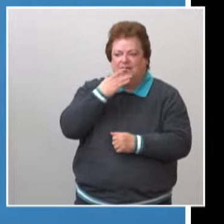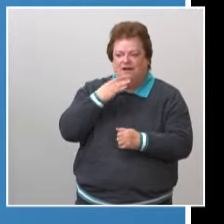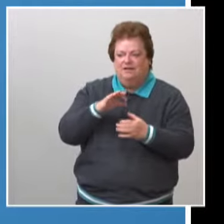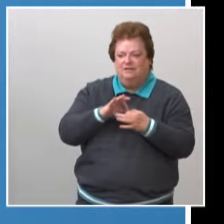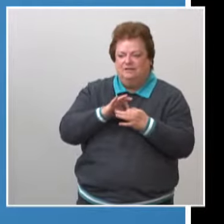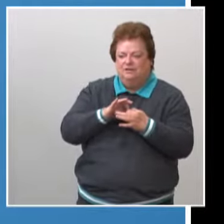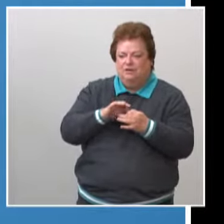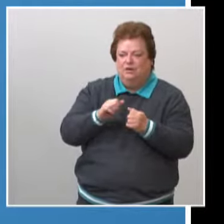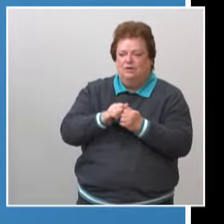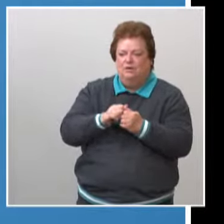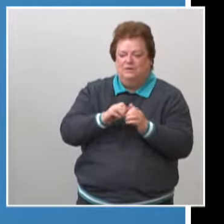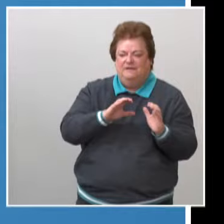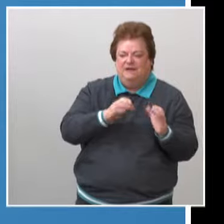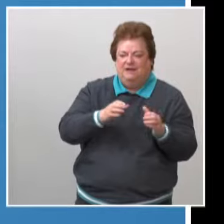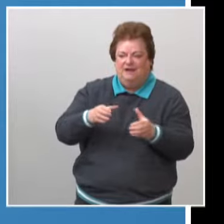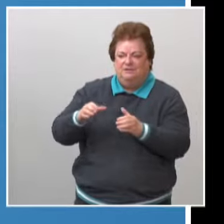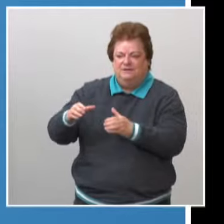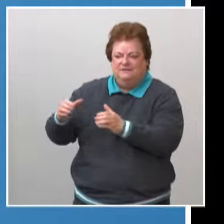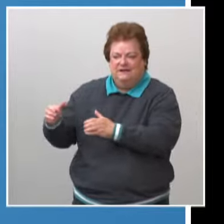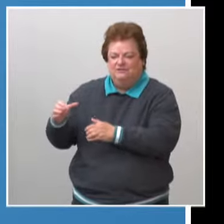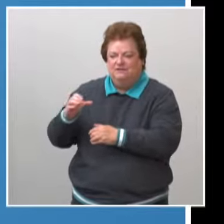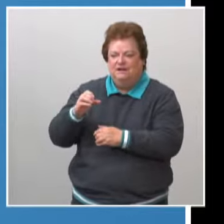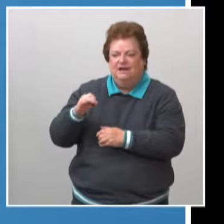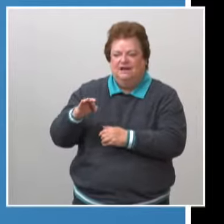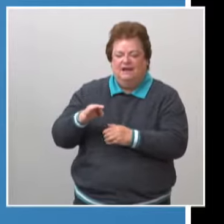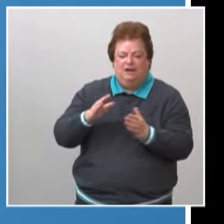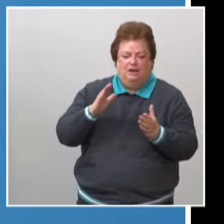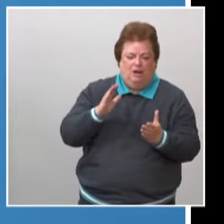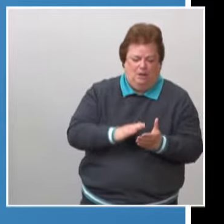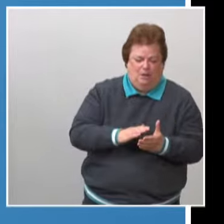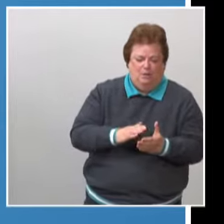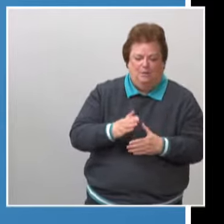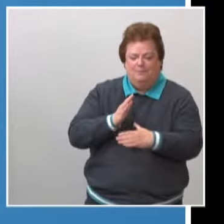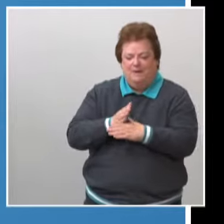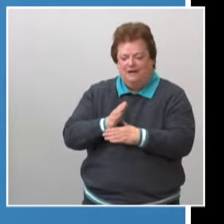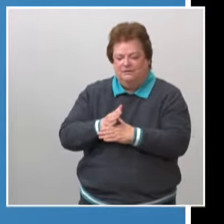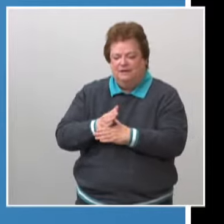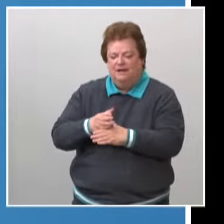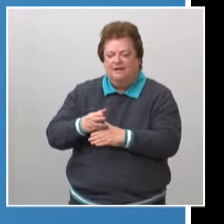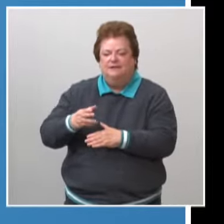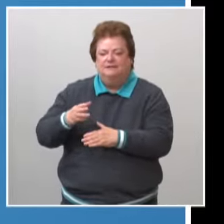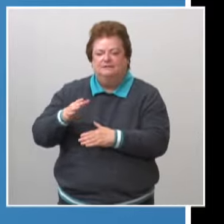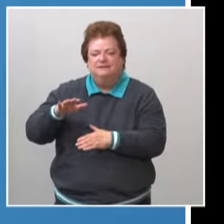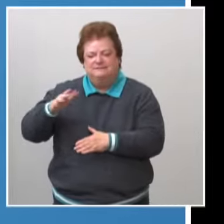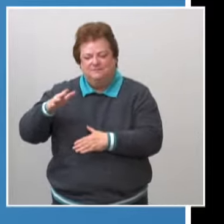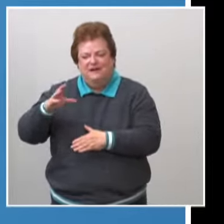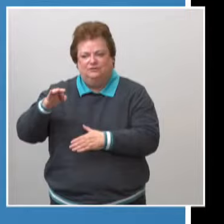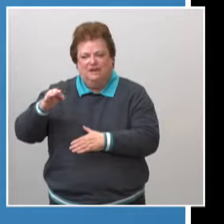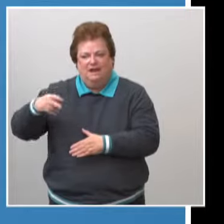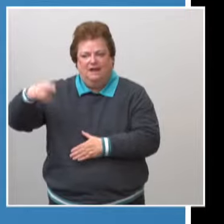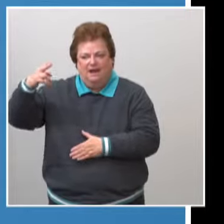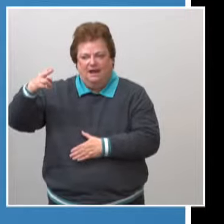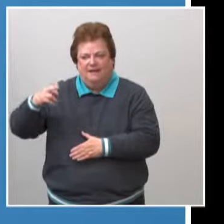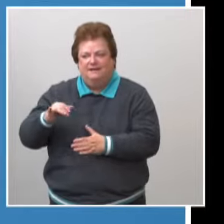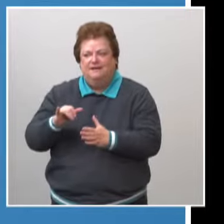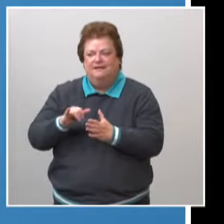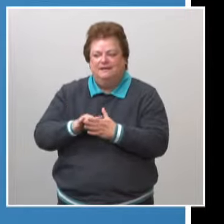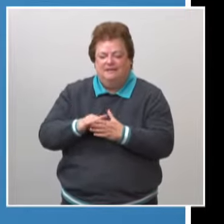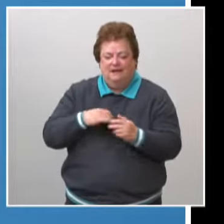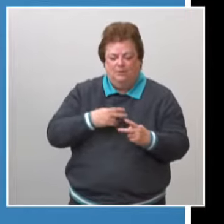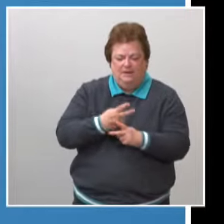widely referenced categorizations of cases in low, moderate, substantial, and high levels. This is calculated by adding